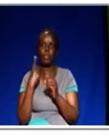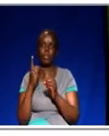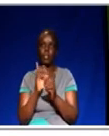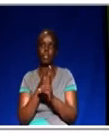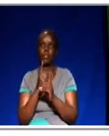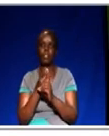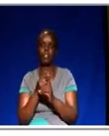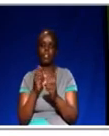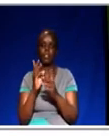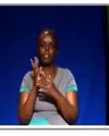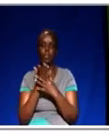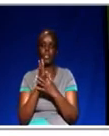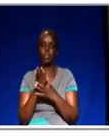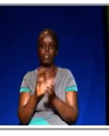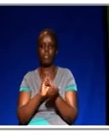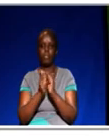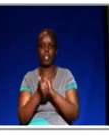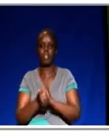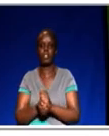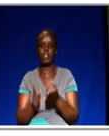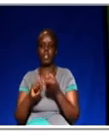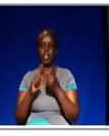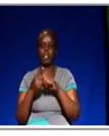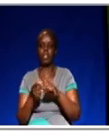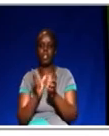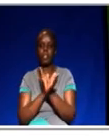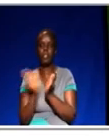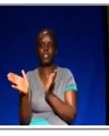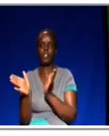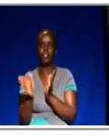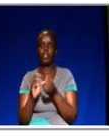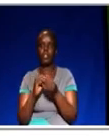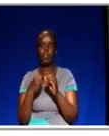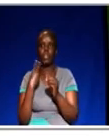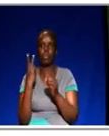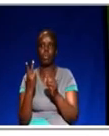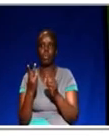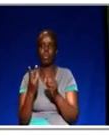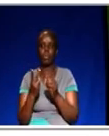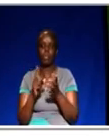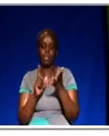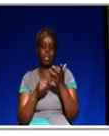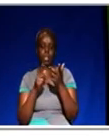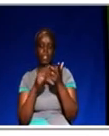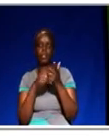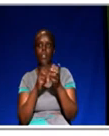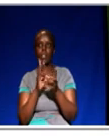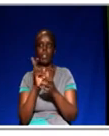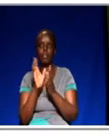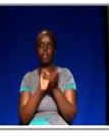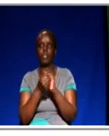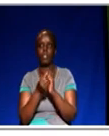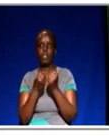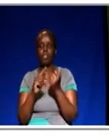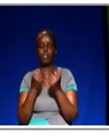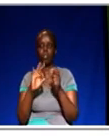between variance and the standard deviation of a data set. And number two, calculate the variance of ungrouped